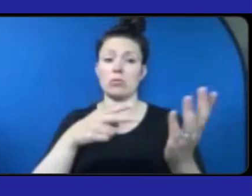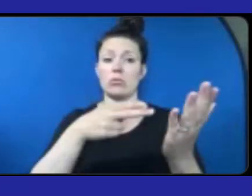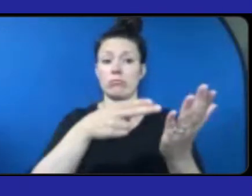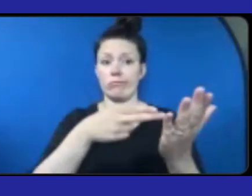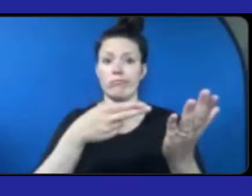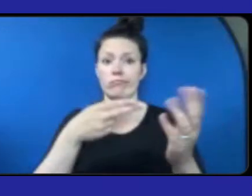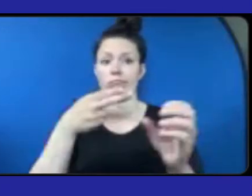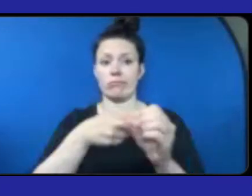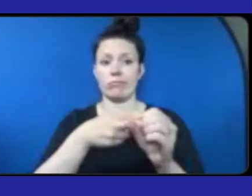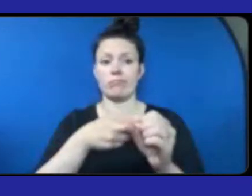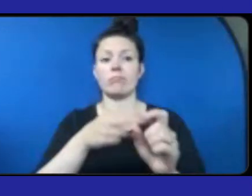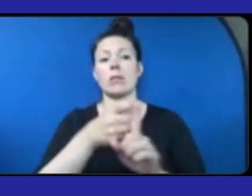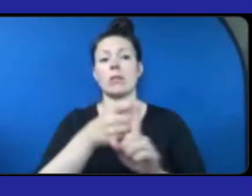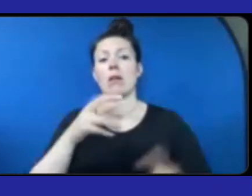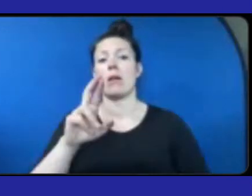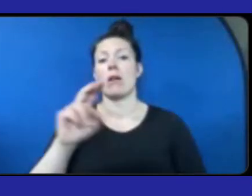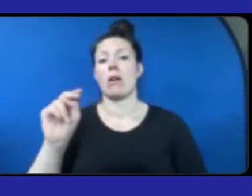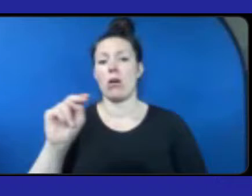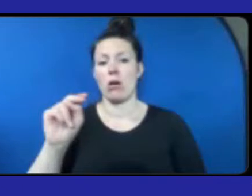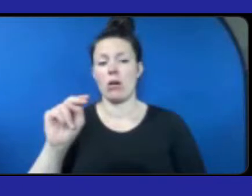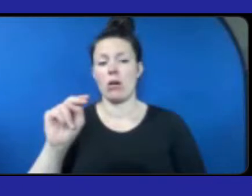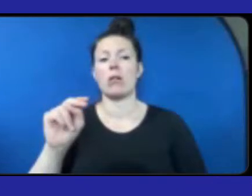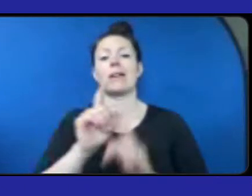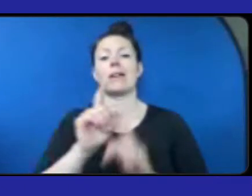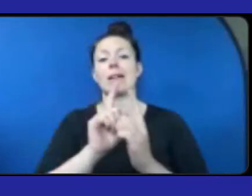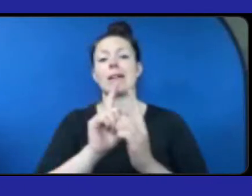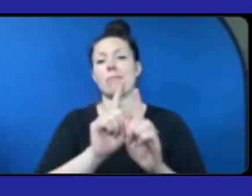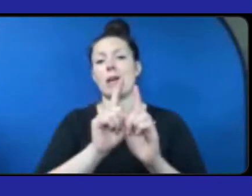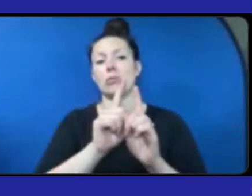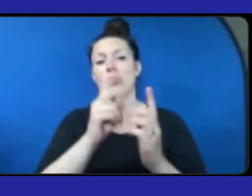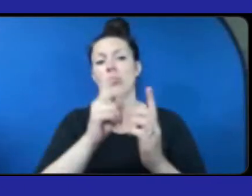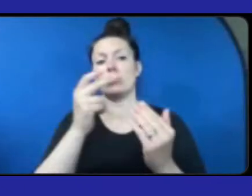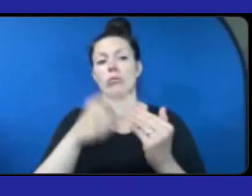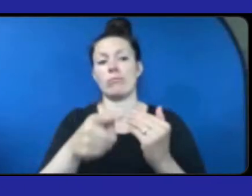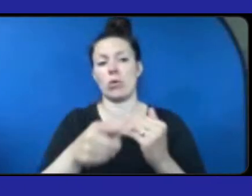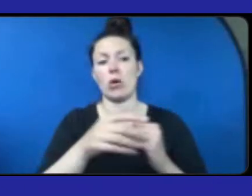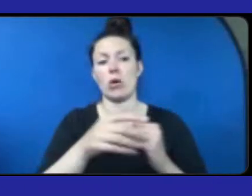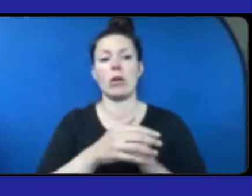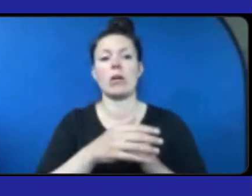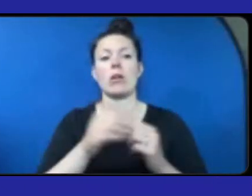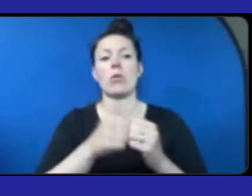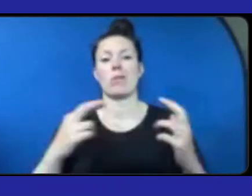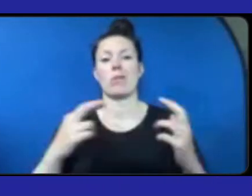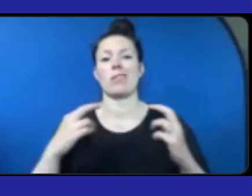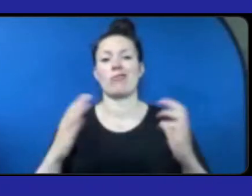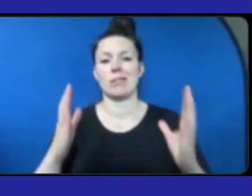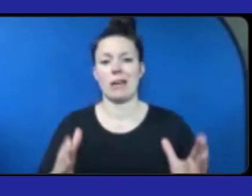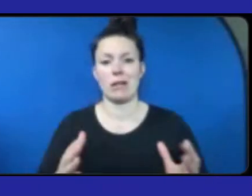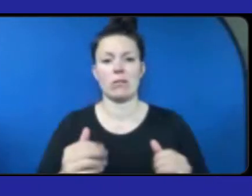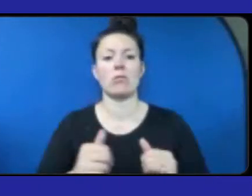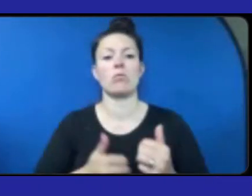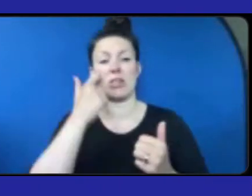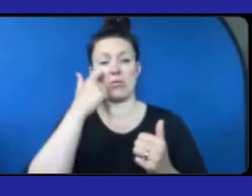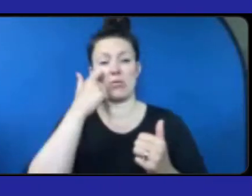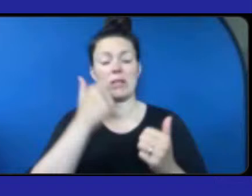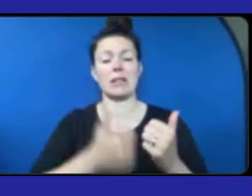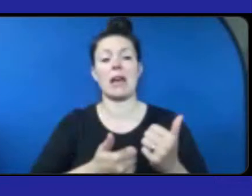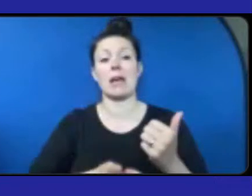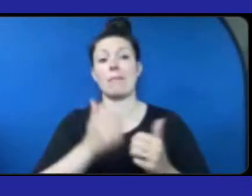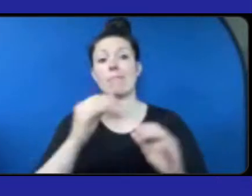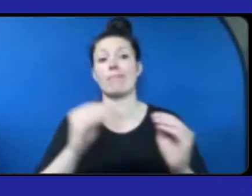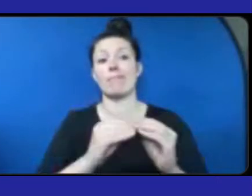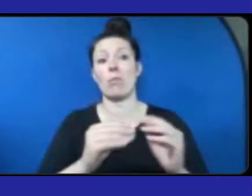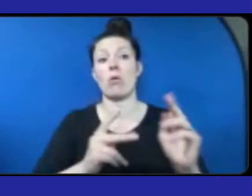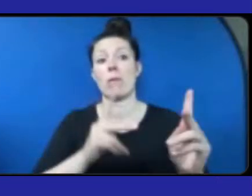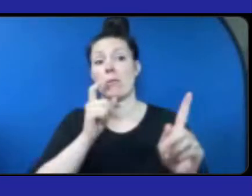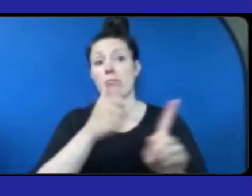expanding our RN mentorship program with more retirees. Recently, we had more retirees join this program, but we're